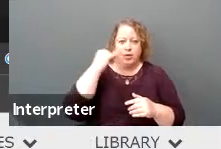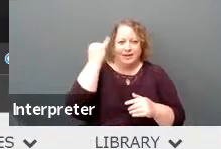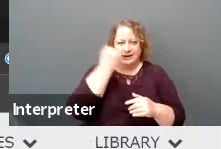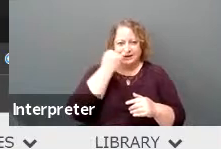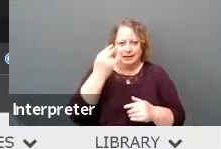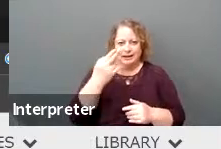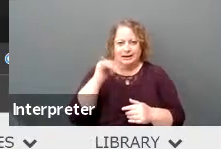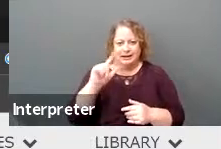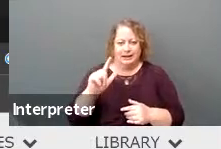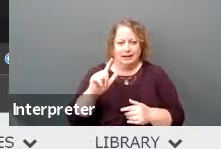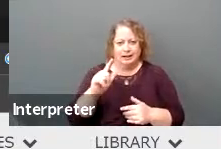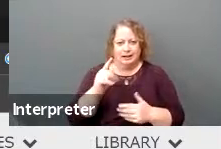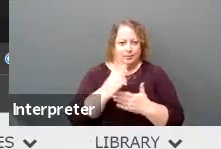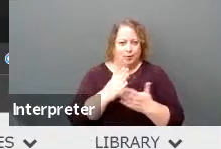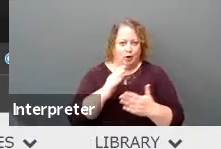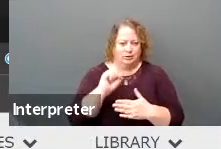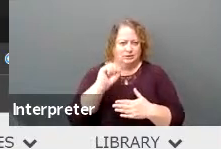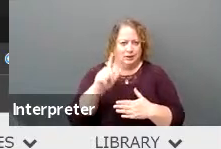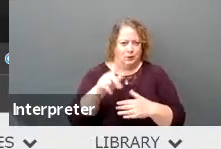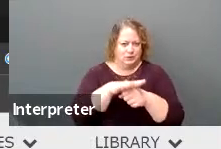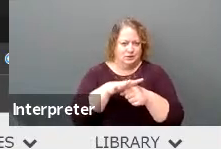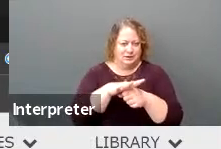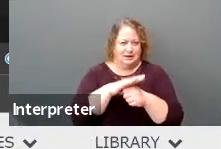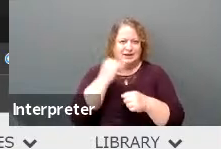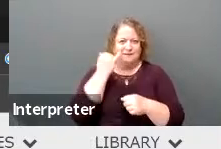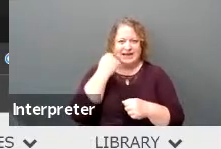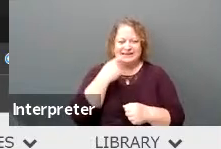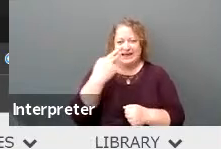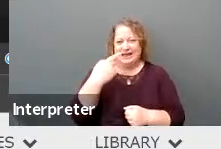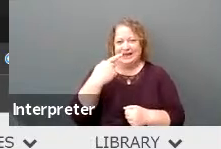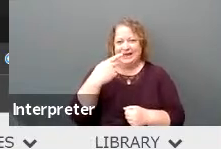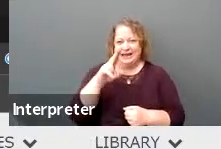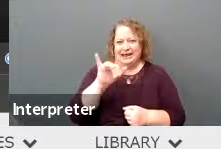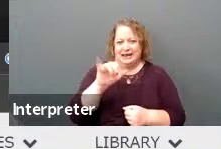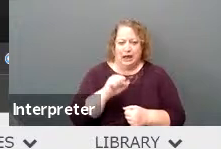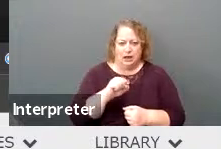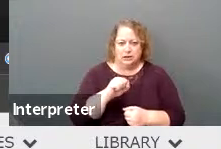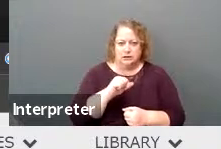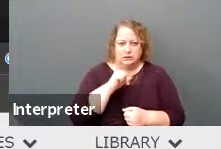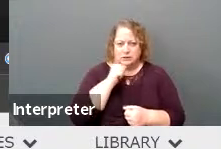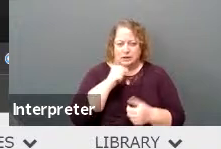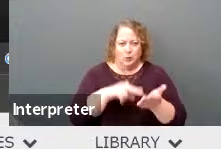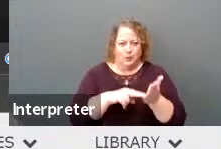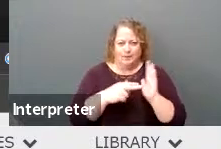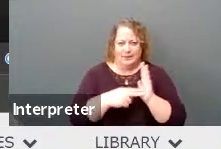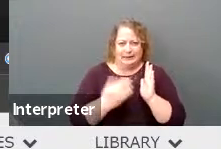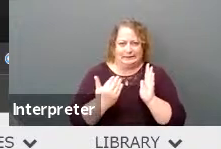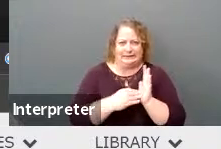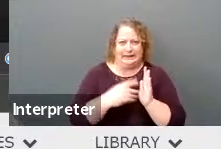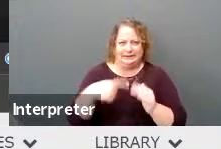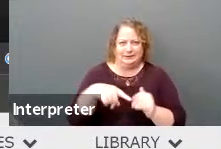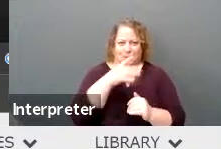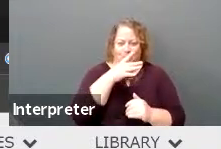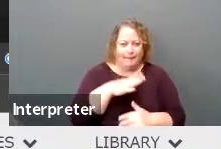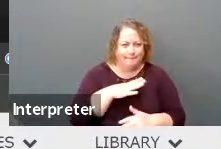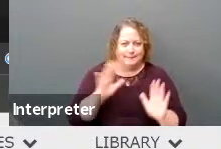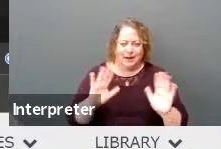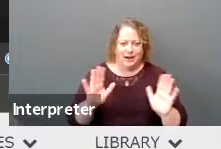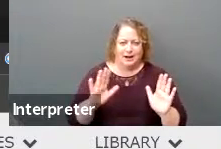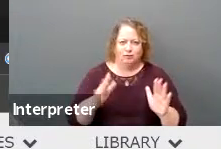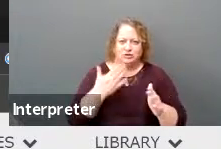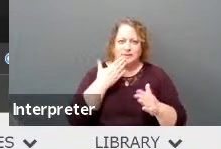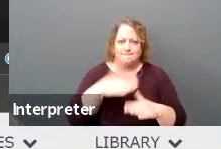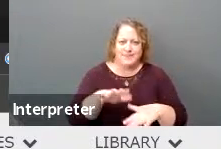Hill section in St. Louis. And so if I say guys, it is not meant to be sexist. It's just